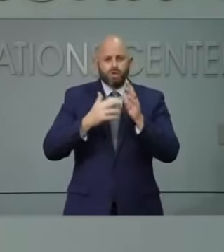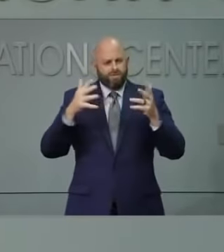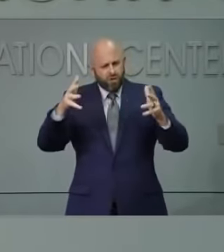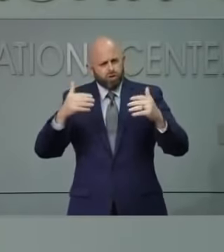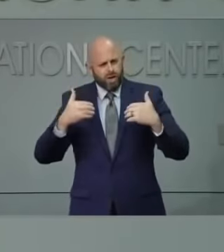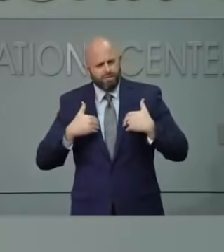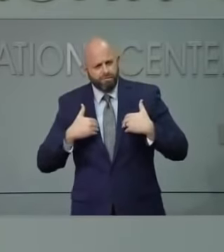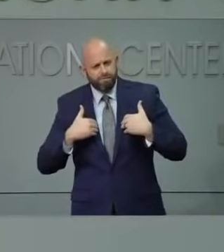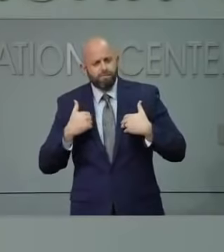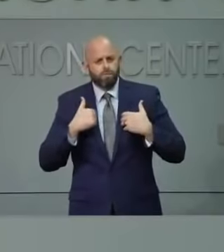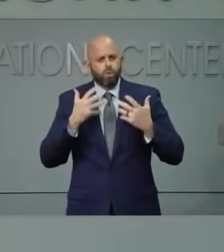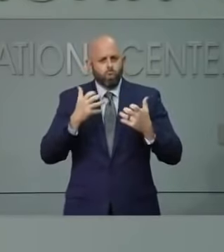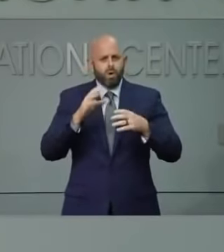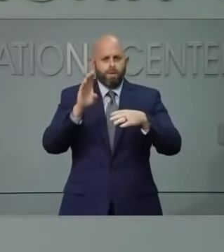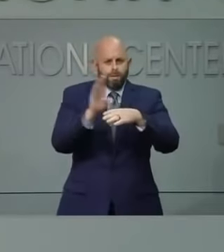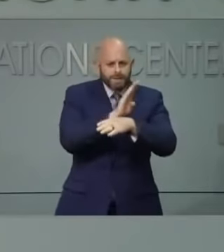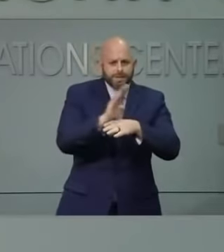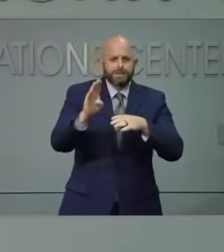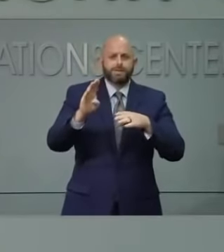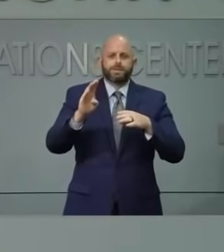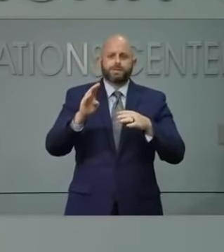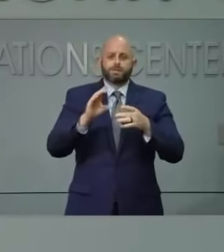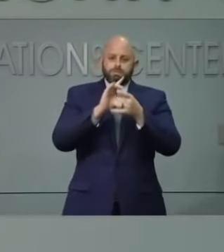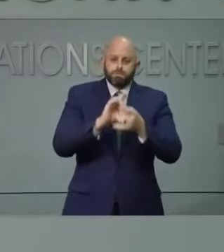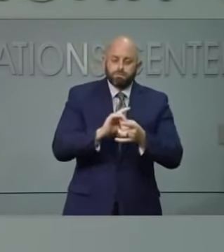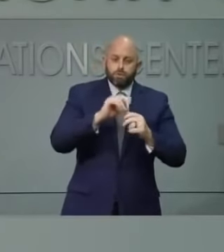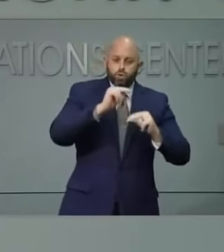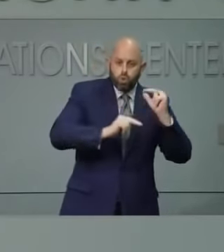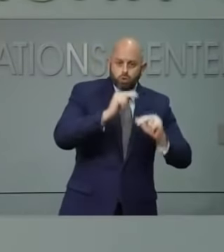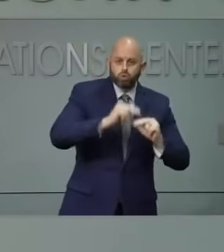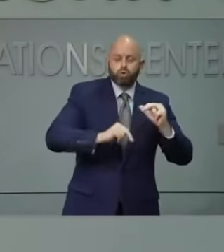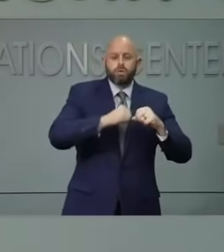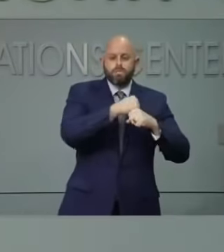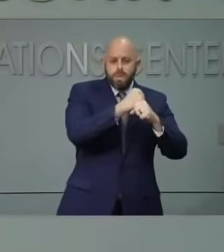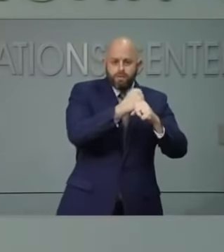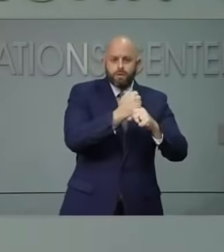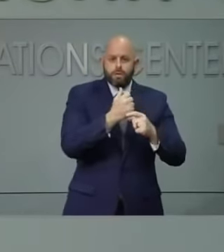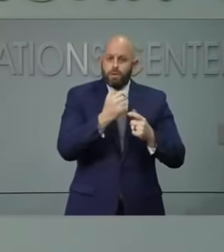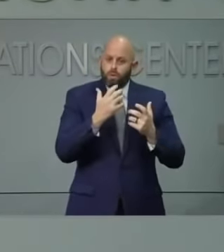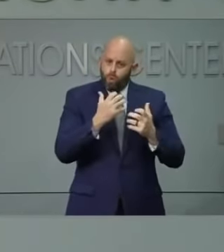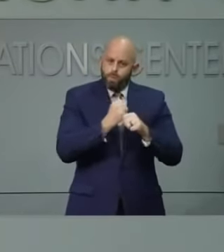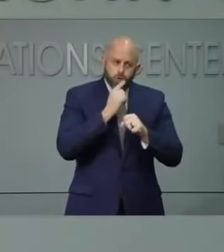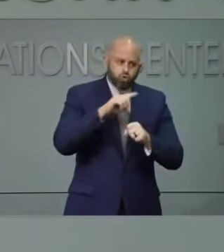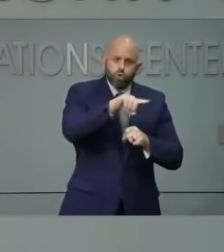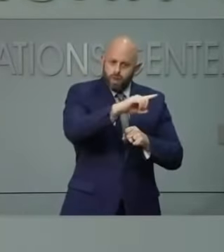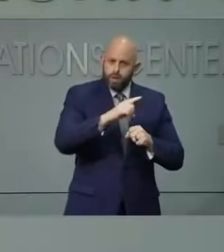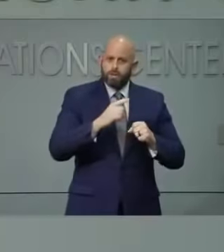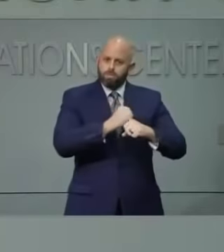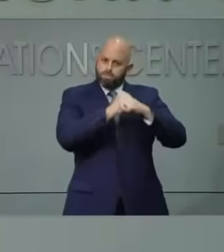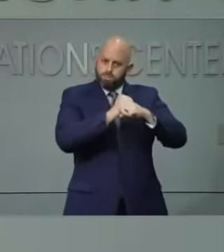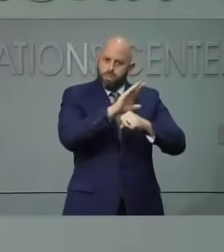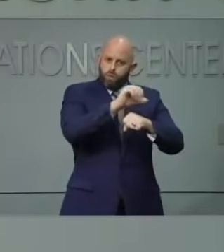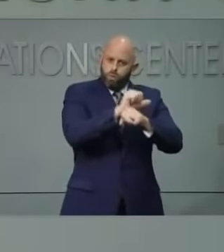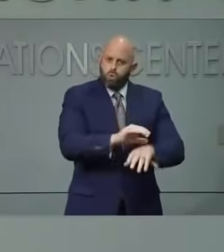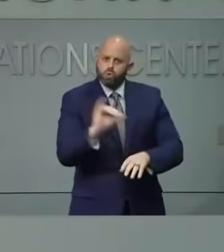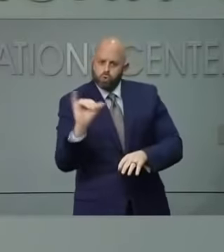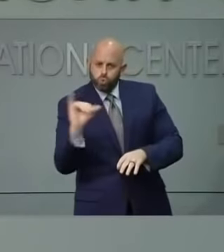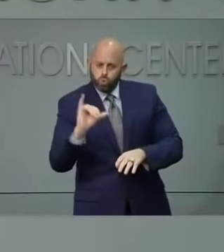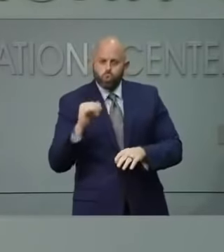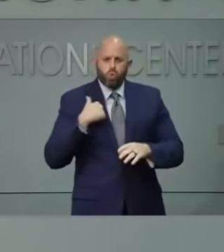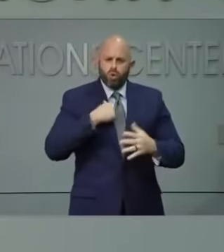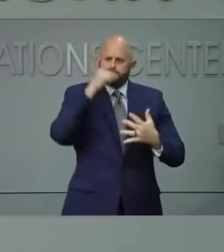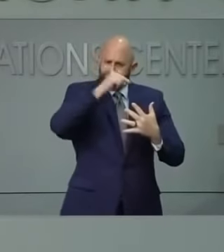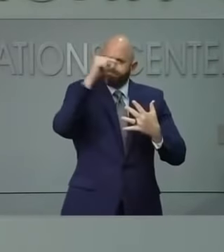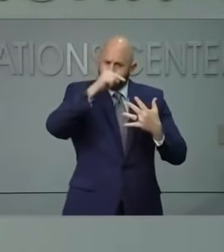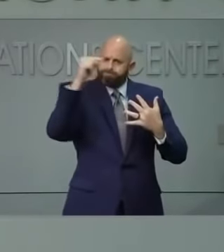want employers in our construction and manufacturing to do the things they need to do to protect their employees there.